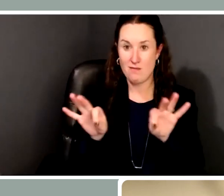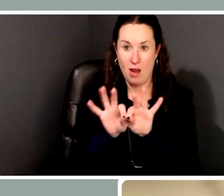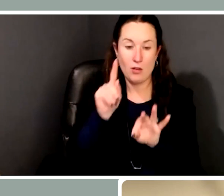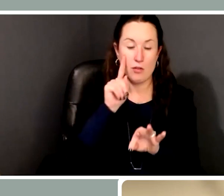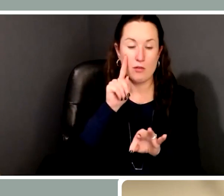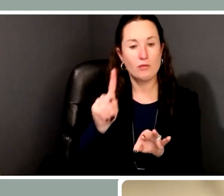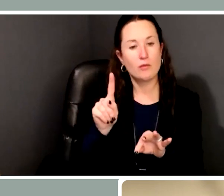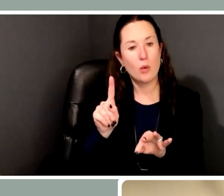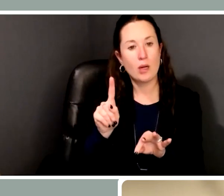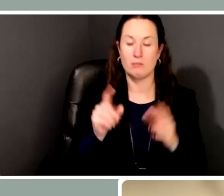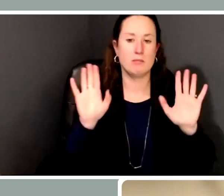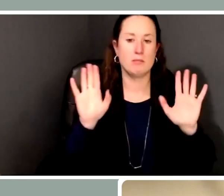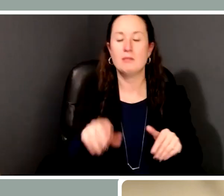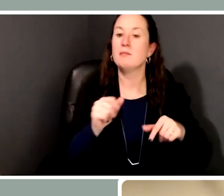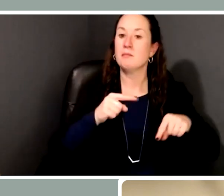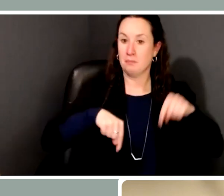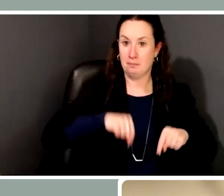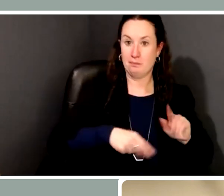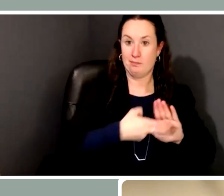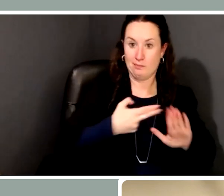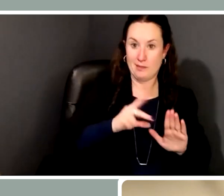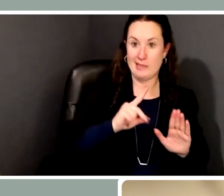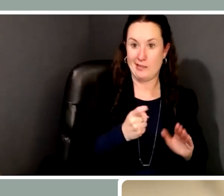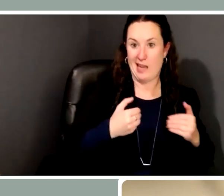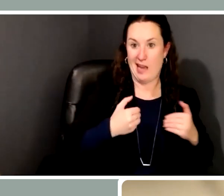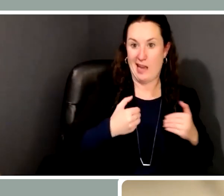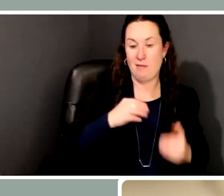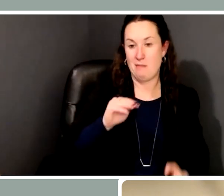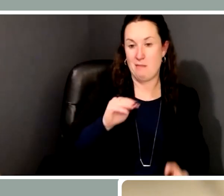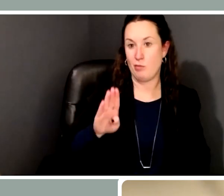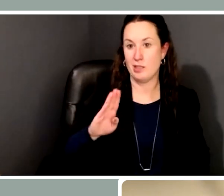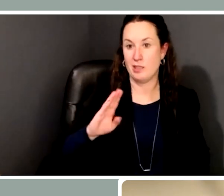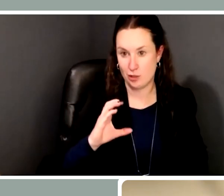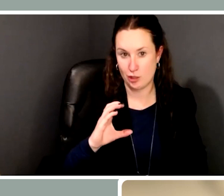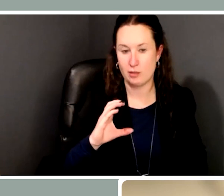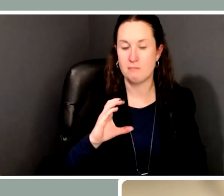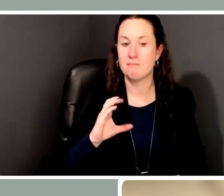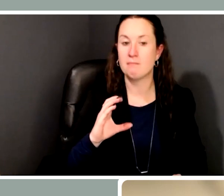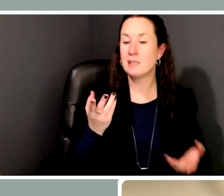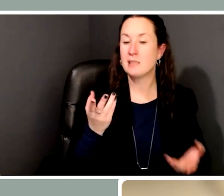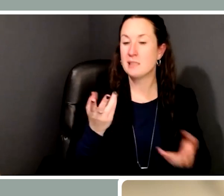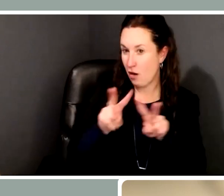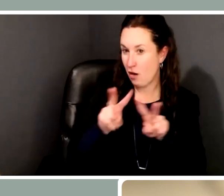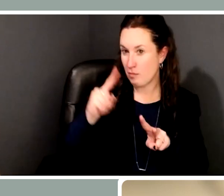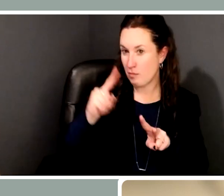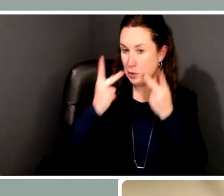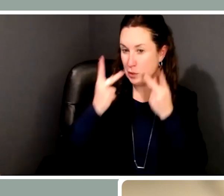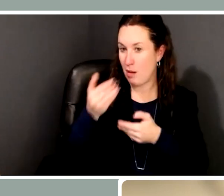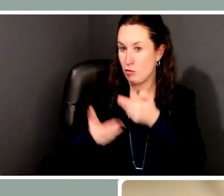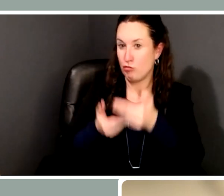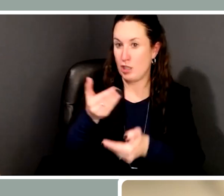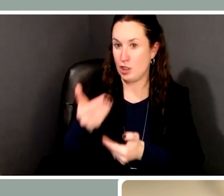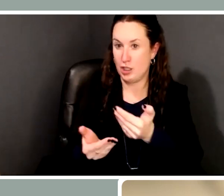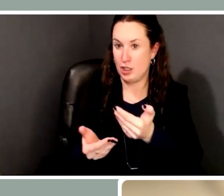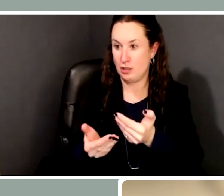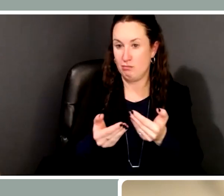progression once you're diagnosed with metastatic breast cancer, whether there's a value to finding a progression sooner rather than later.